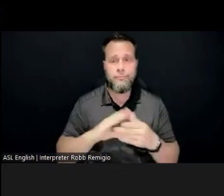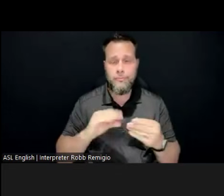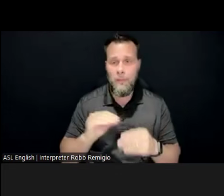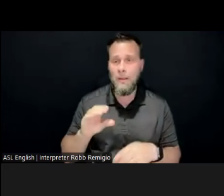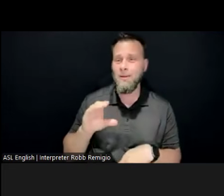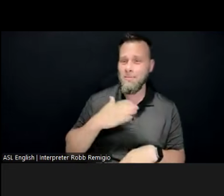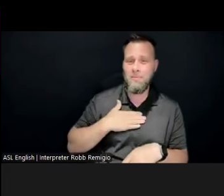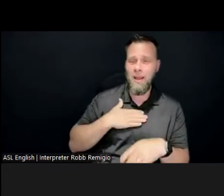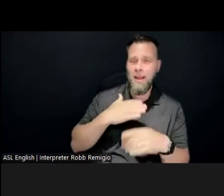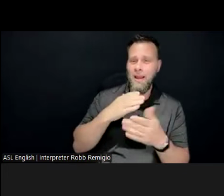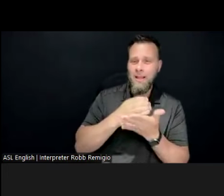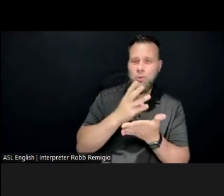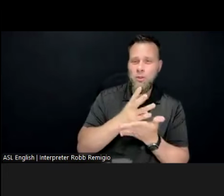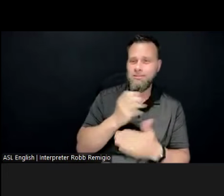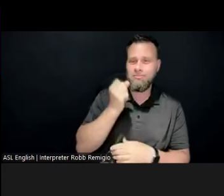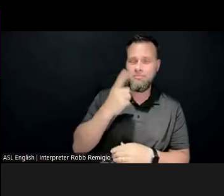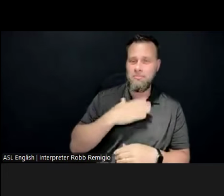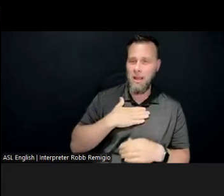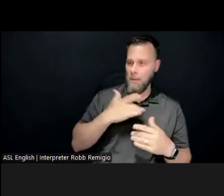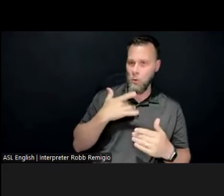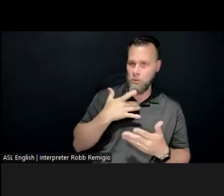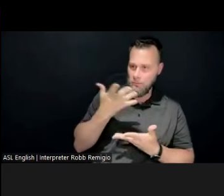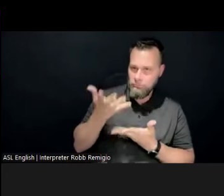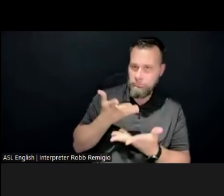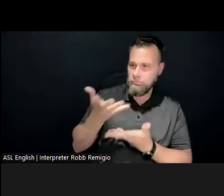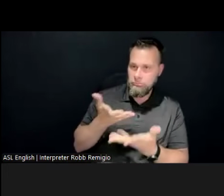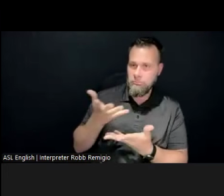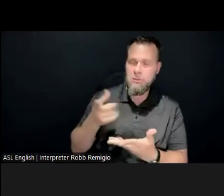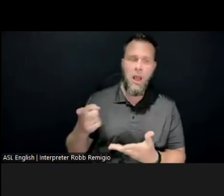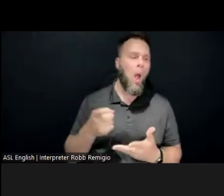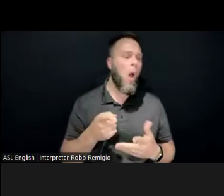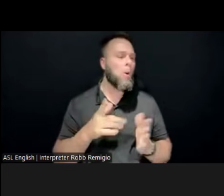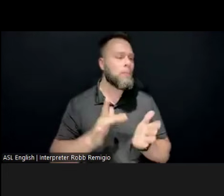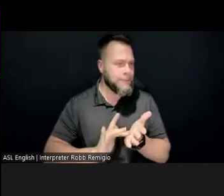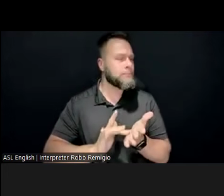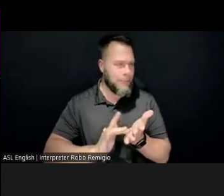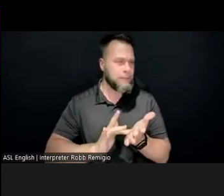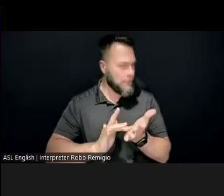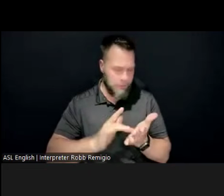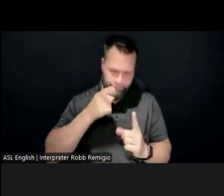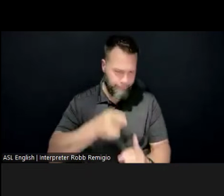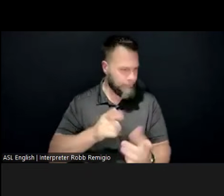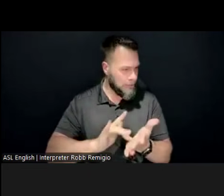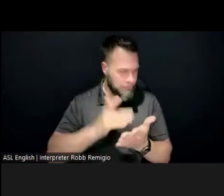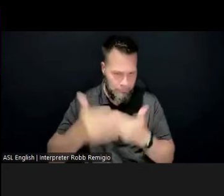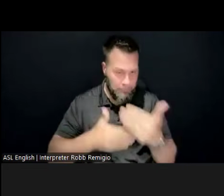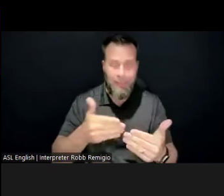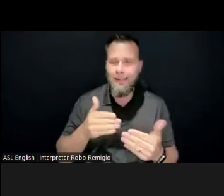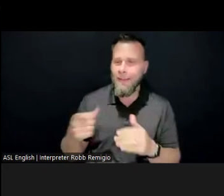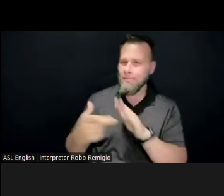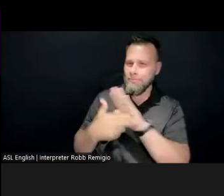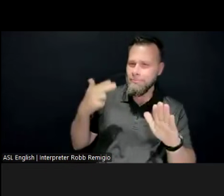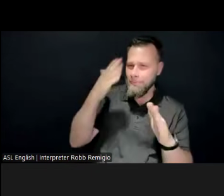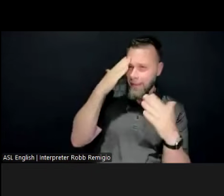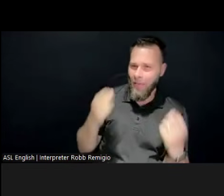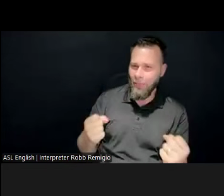understand sometimes my emotions, and she would automatically want me to go on medication. They had diagnosed me with a mental health condition